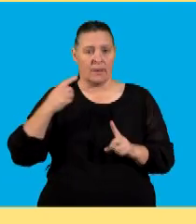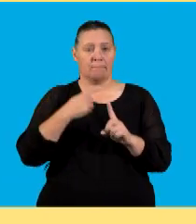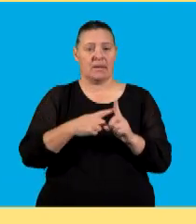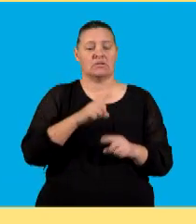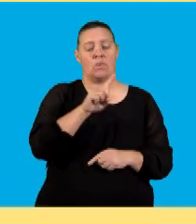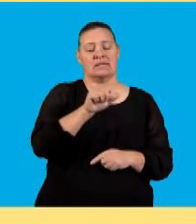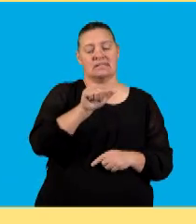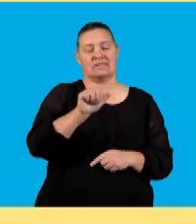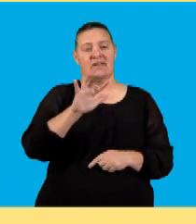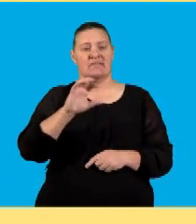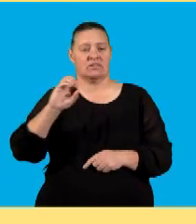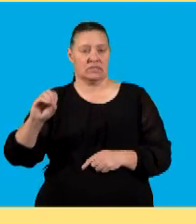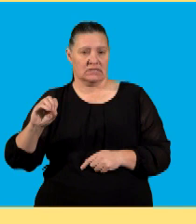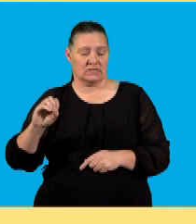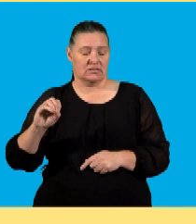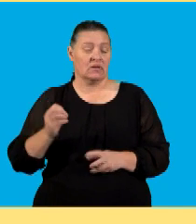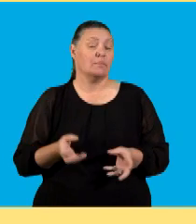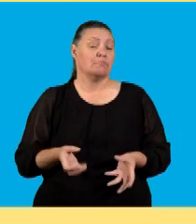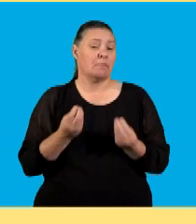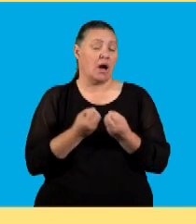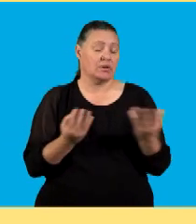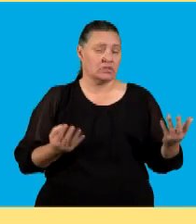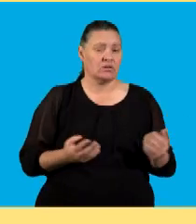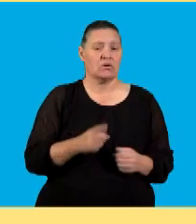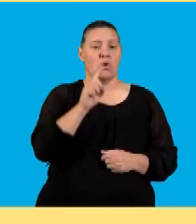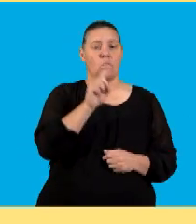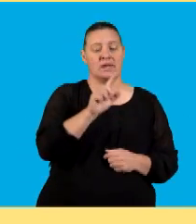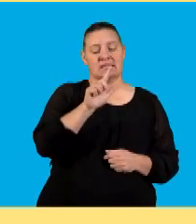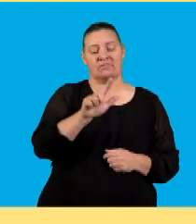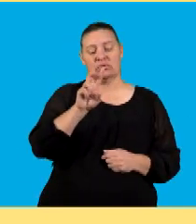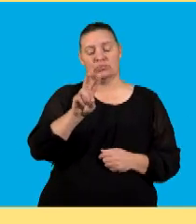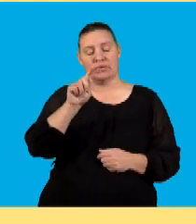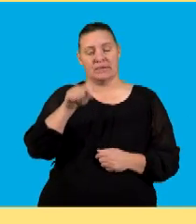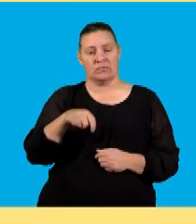the 16,500. That is going to give you